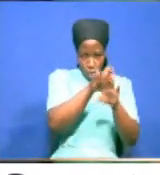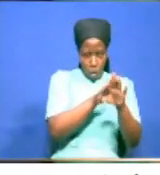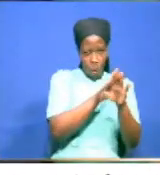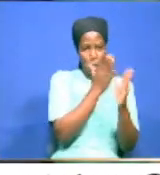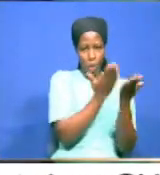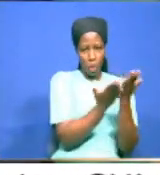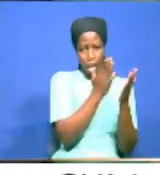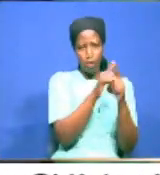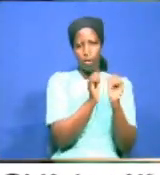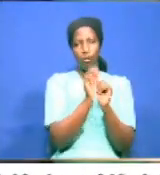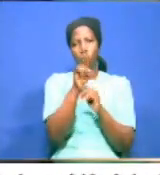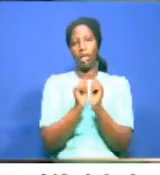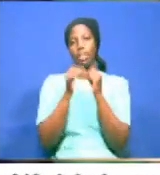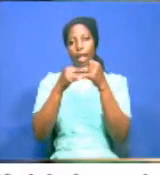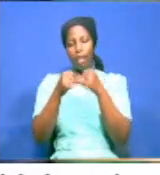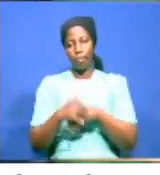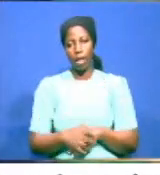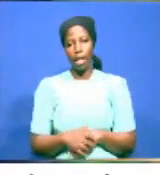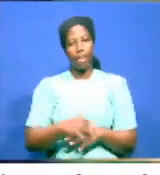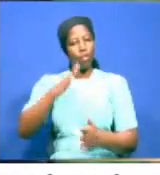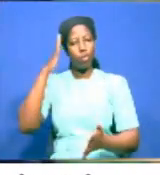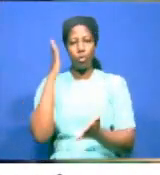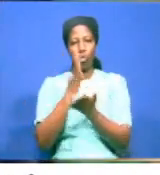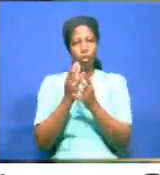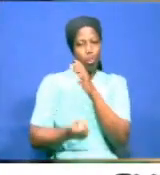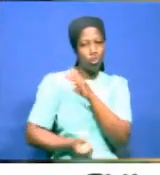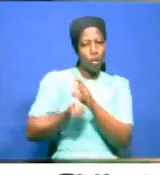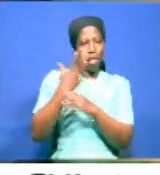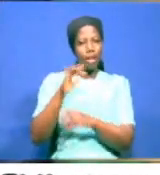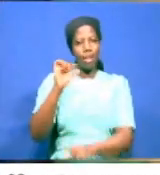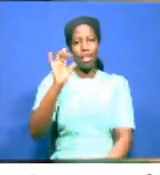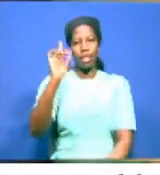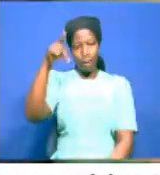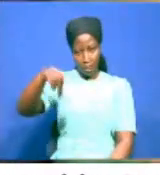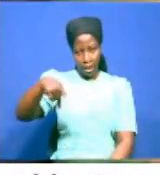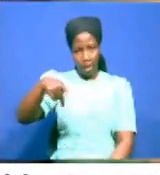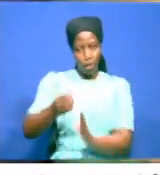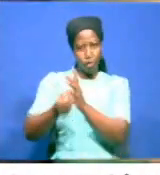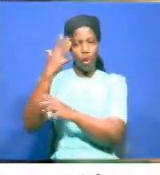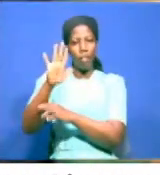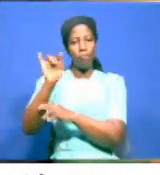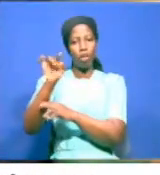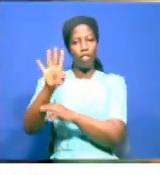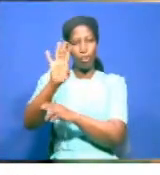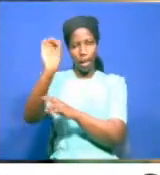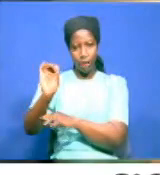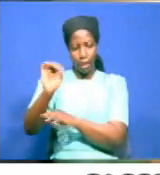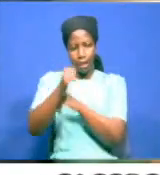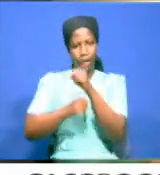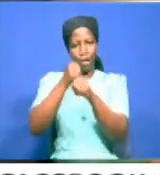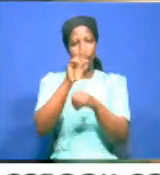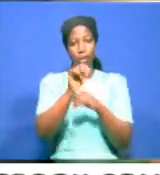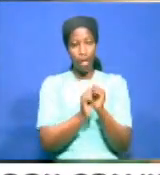2018. The real growth, the gross domestic product, grew by 5.4% in